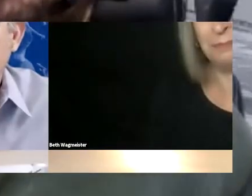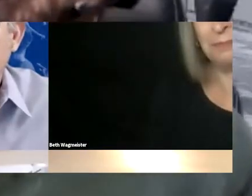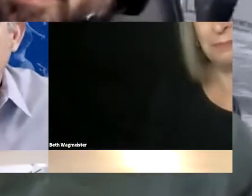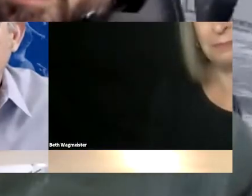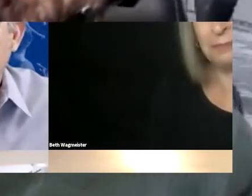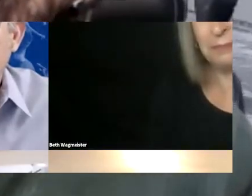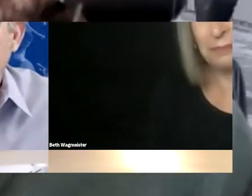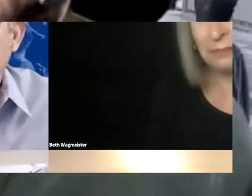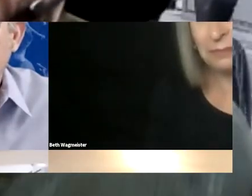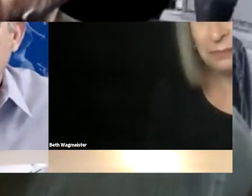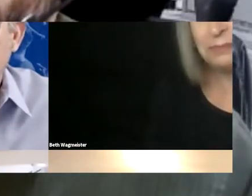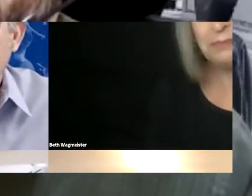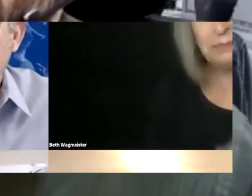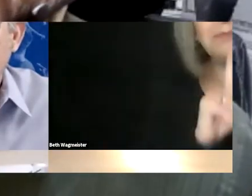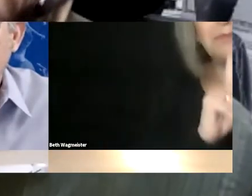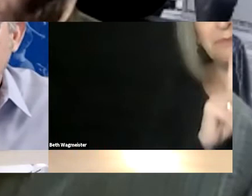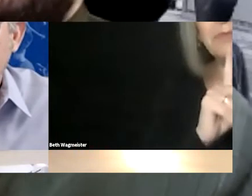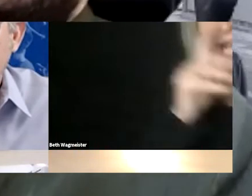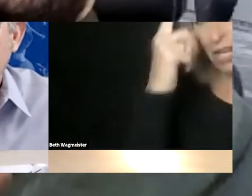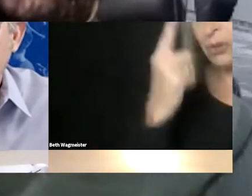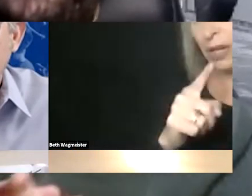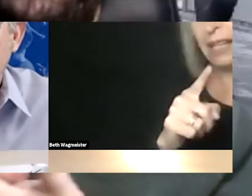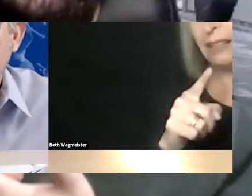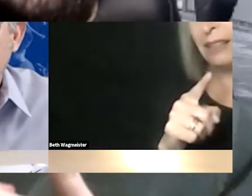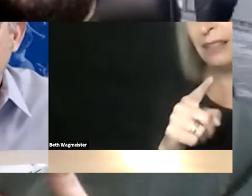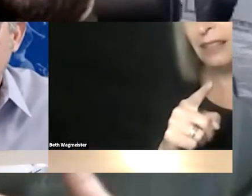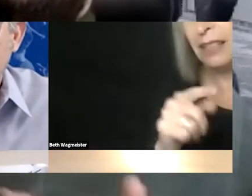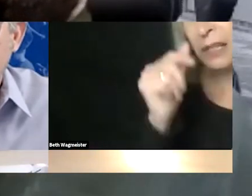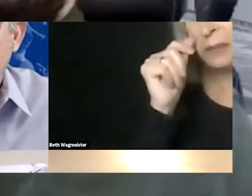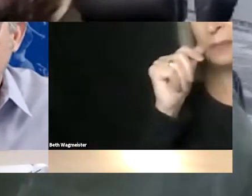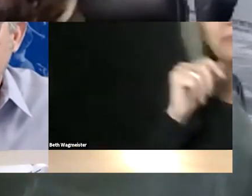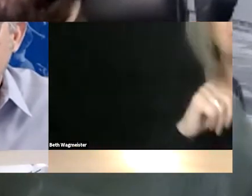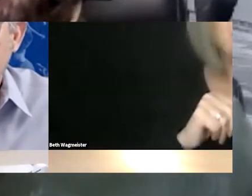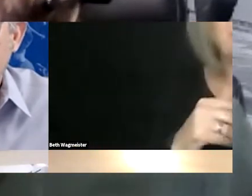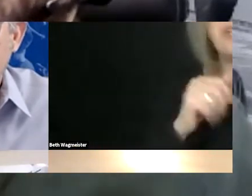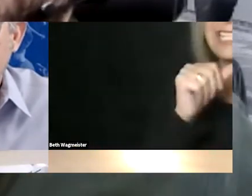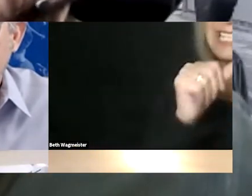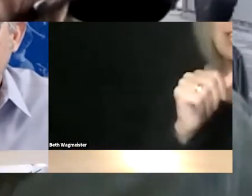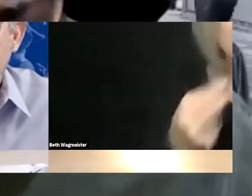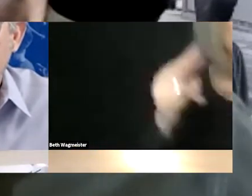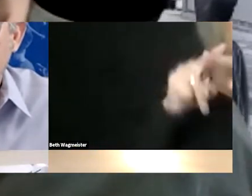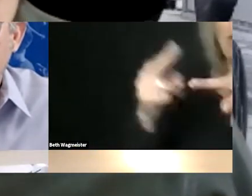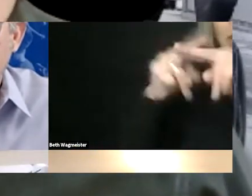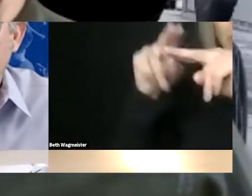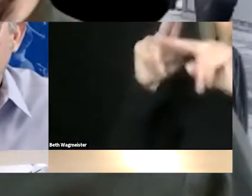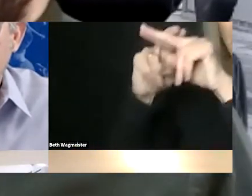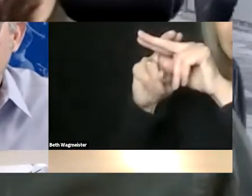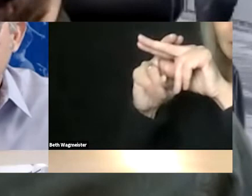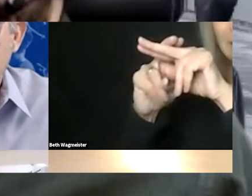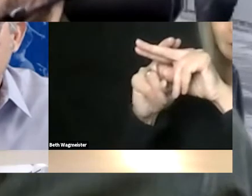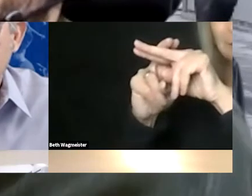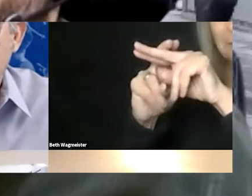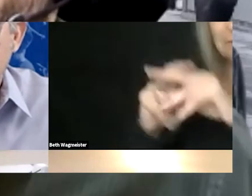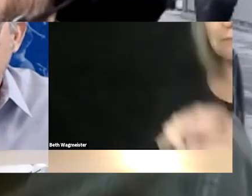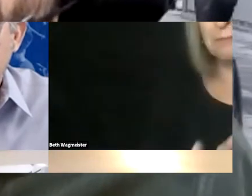I absolutely agree with you that demand is going to continue to increase. I know